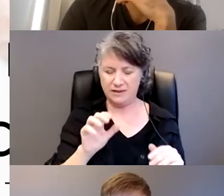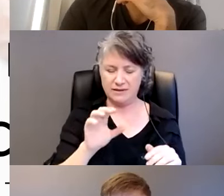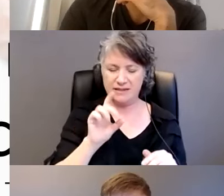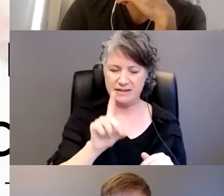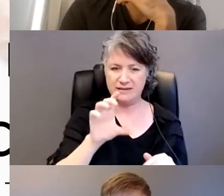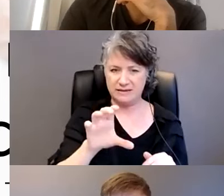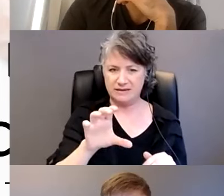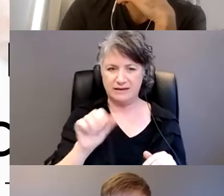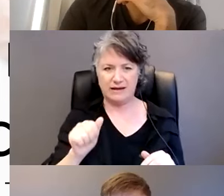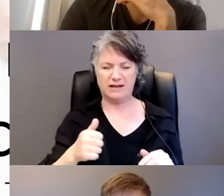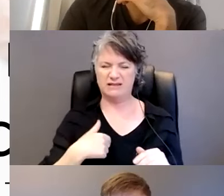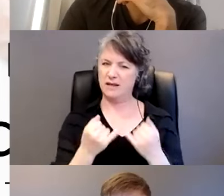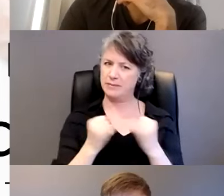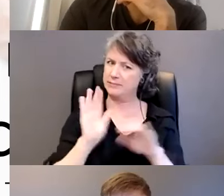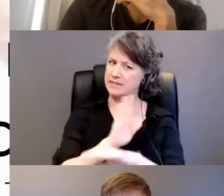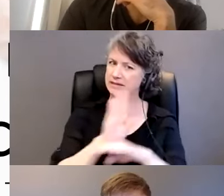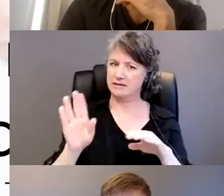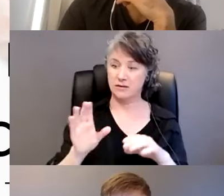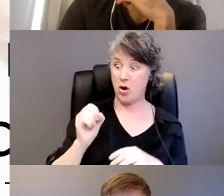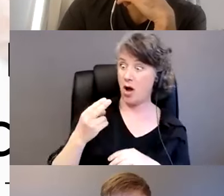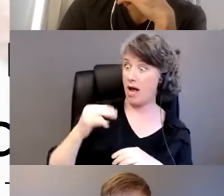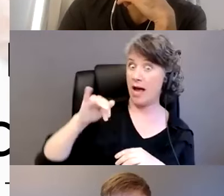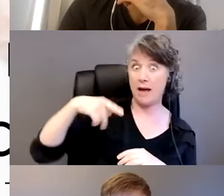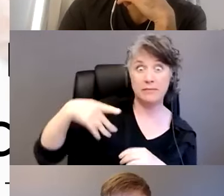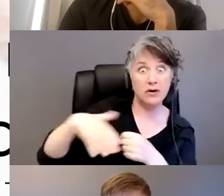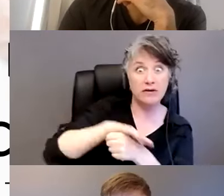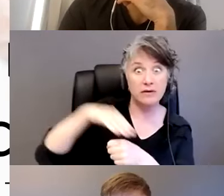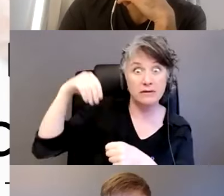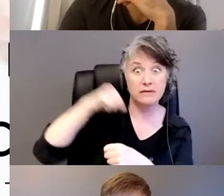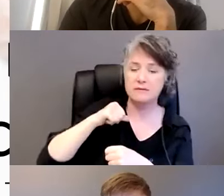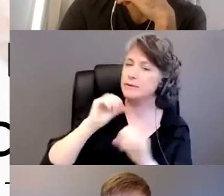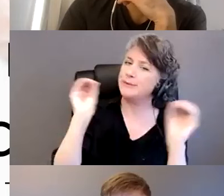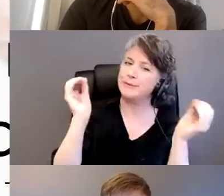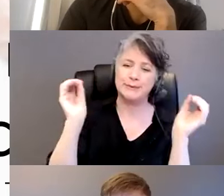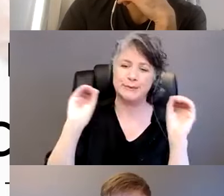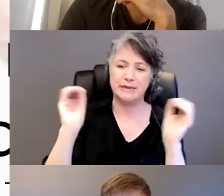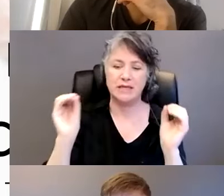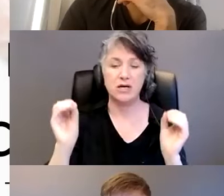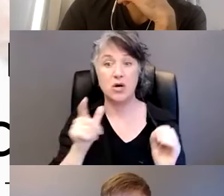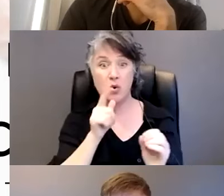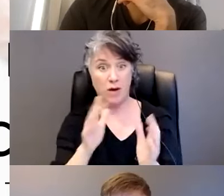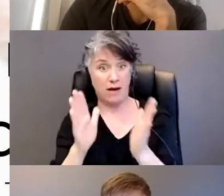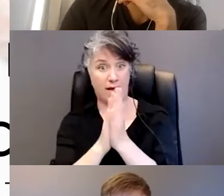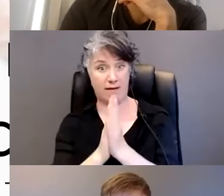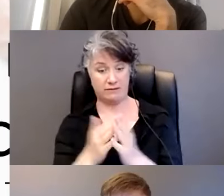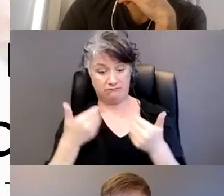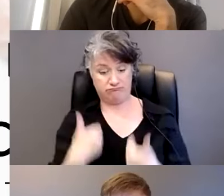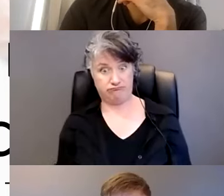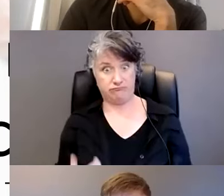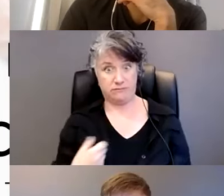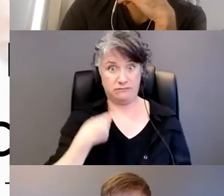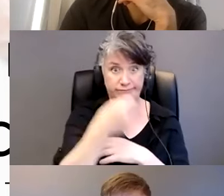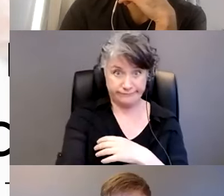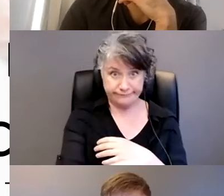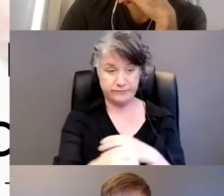by OHIP. And so typically the person who asks for the assessment is responsible for payment